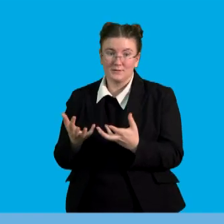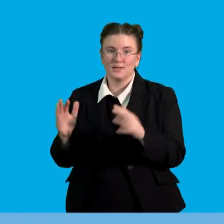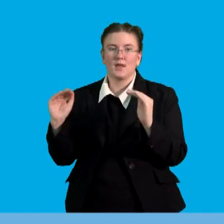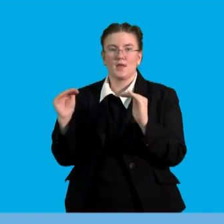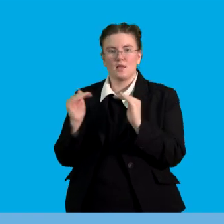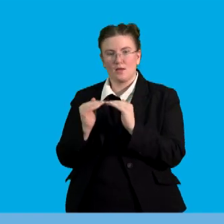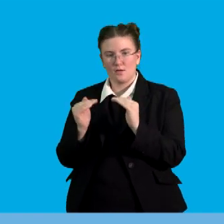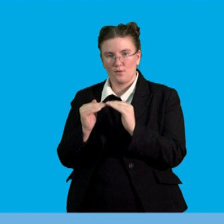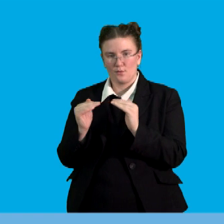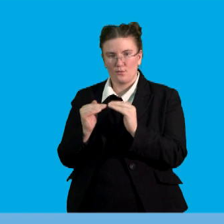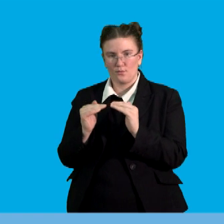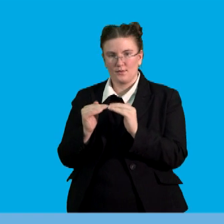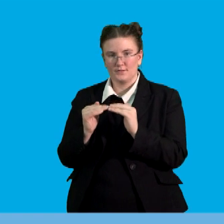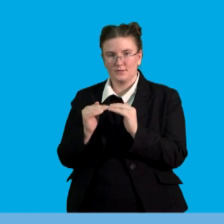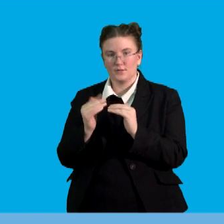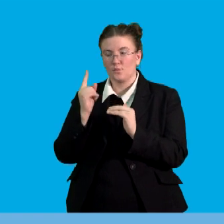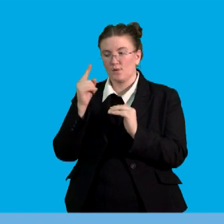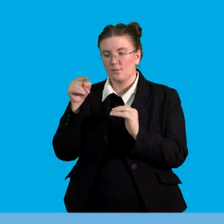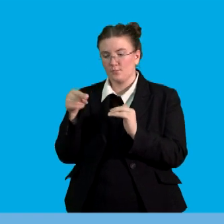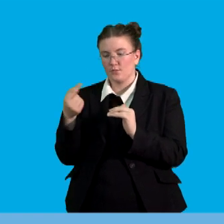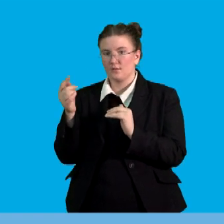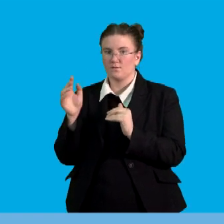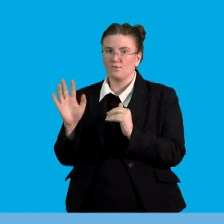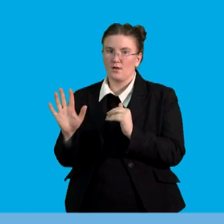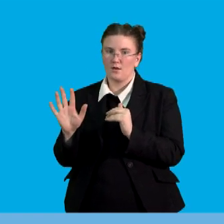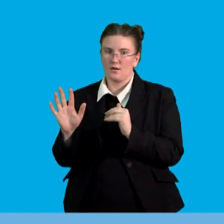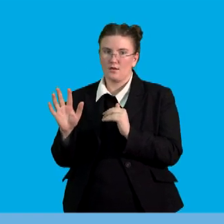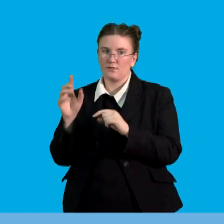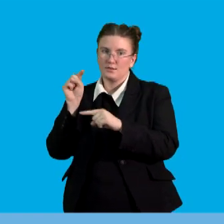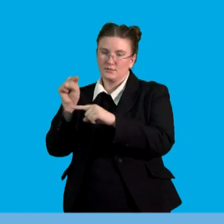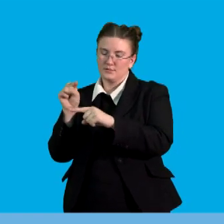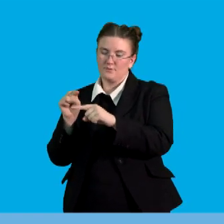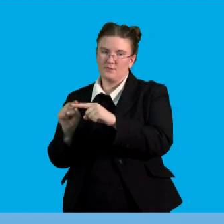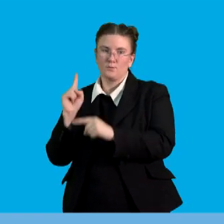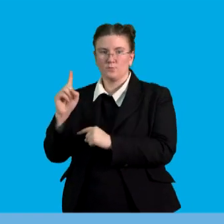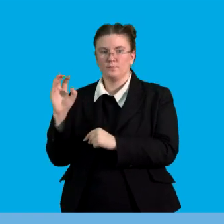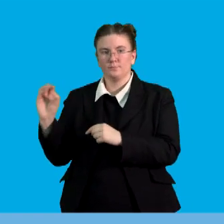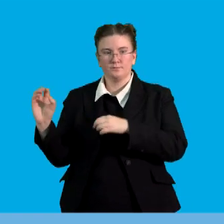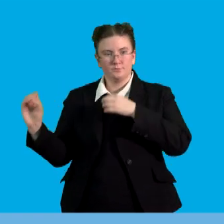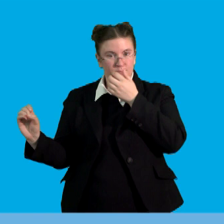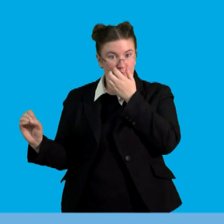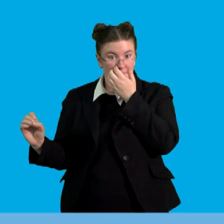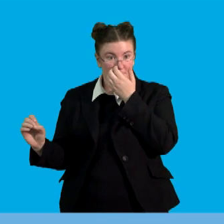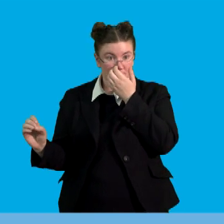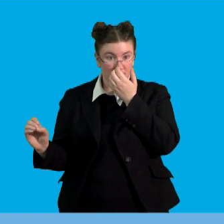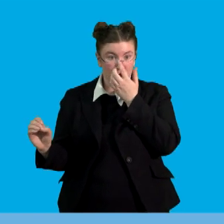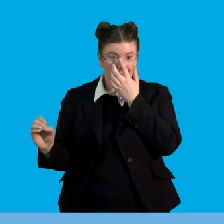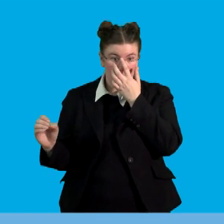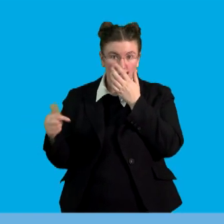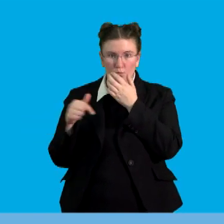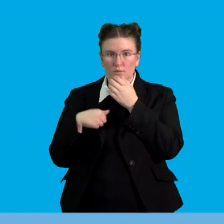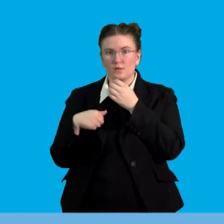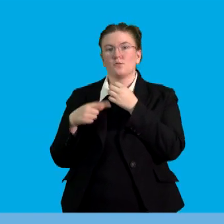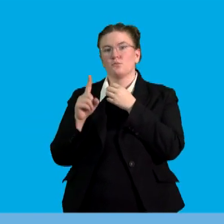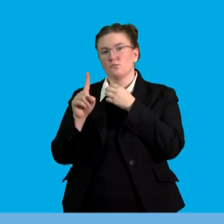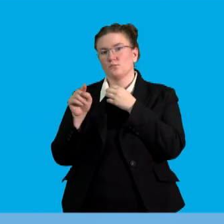mass is going to be equals to 1,5 multiplied by 100.